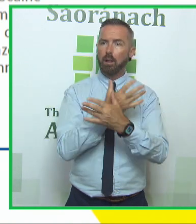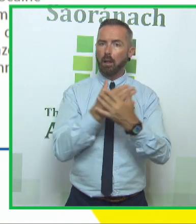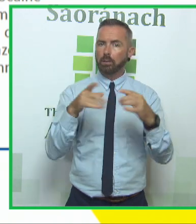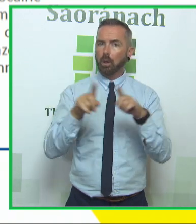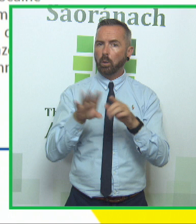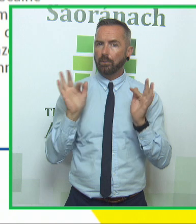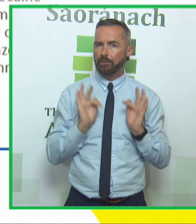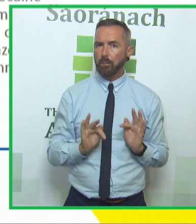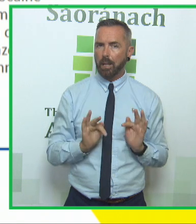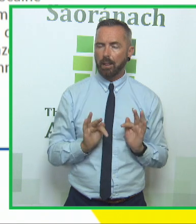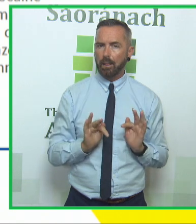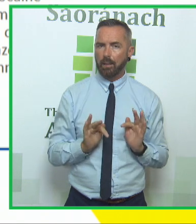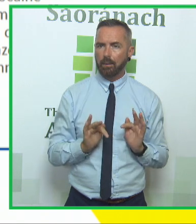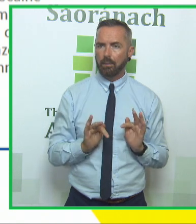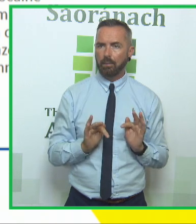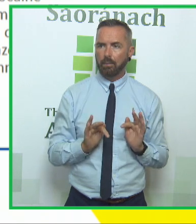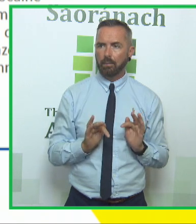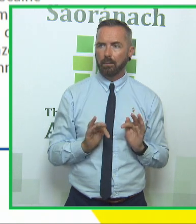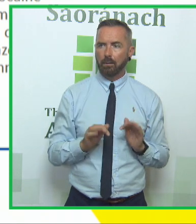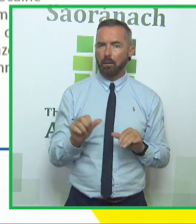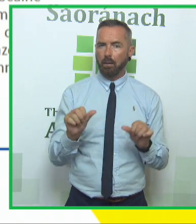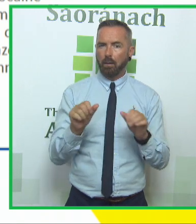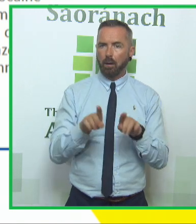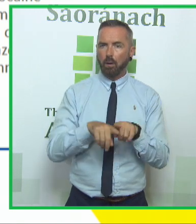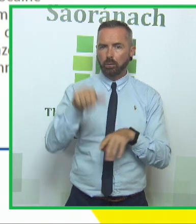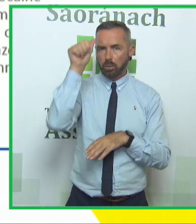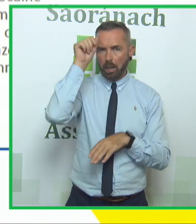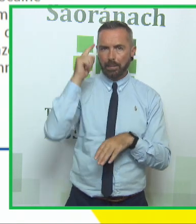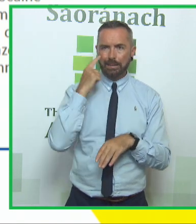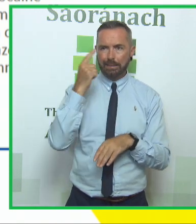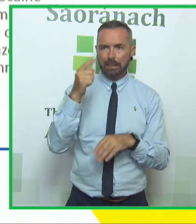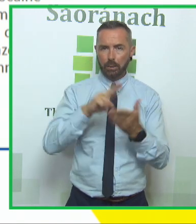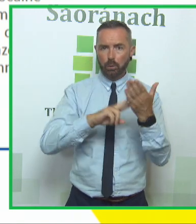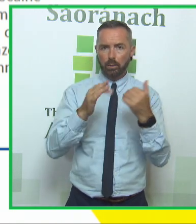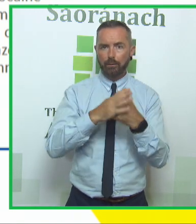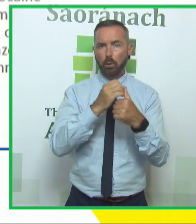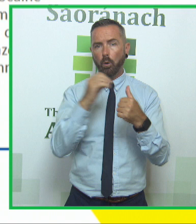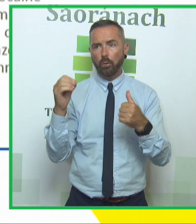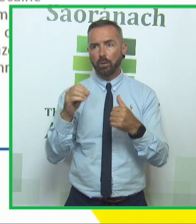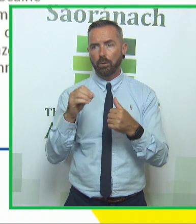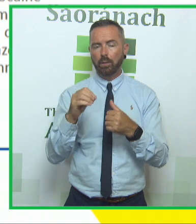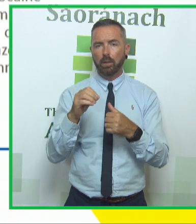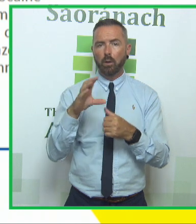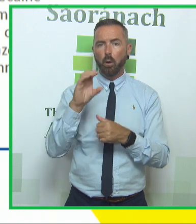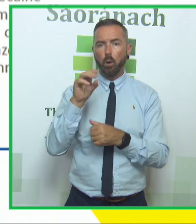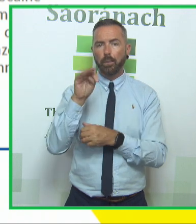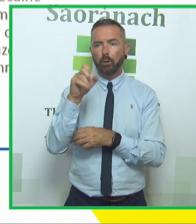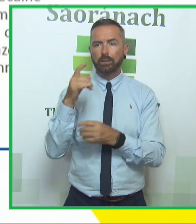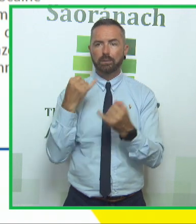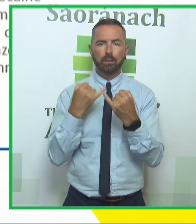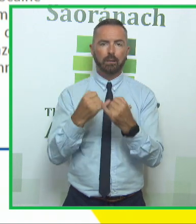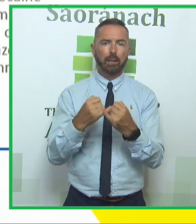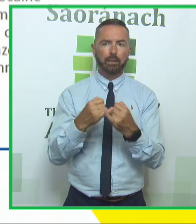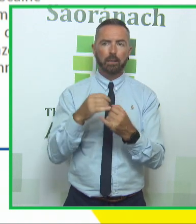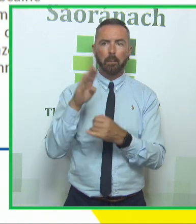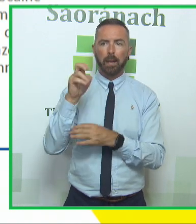In addition to crack, it was common to see problem use of opioids, benzodiazepines, and cannabis use. And we also see that 1 in